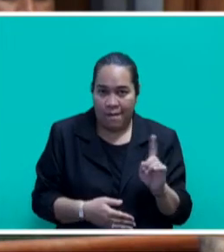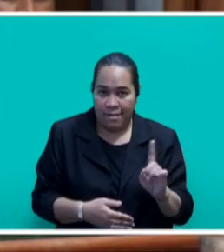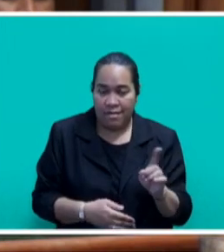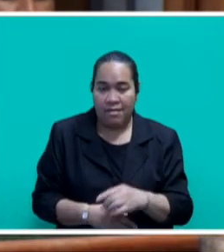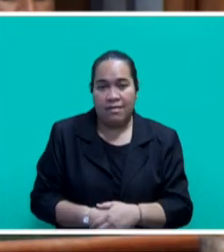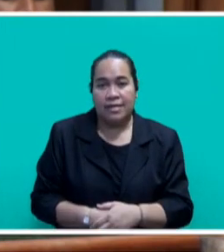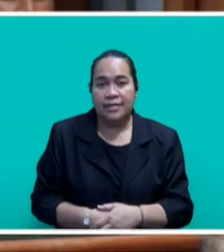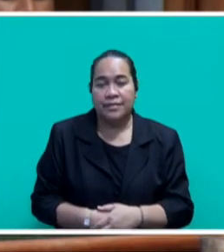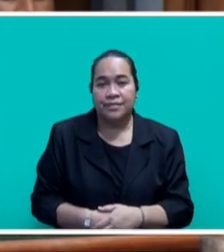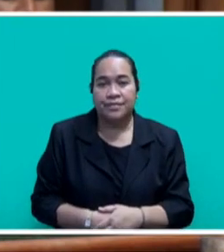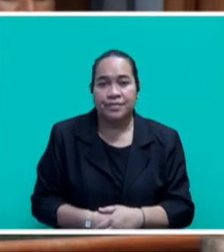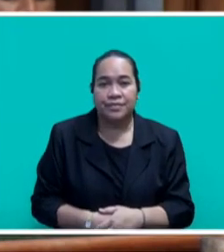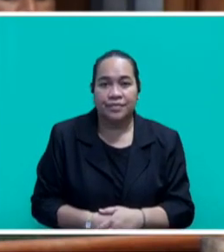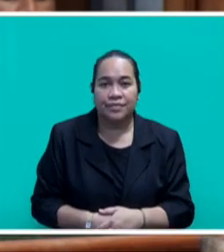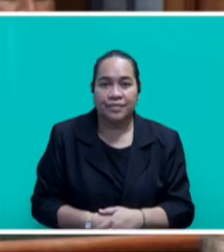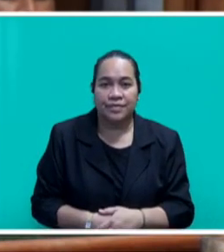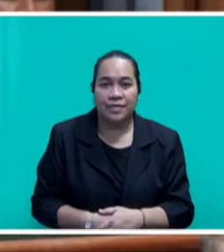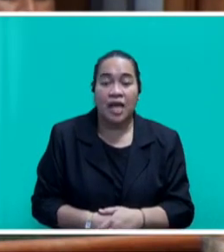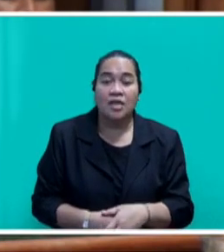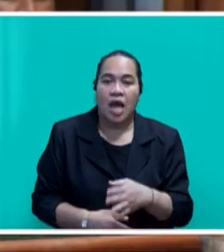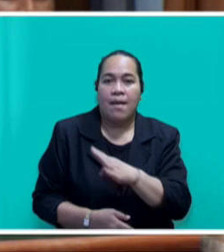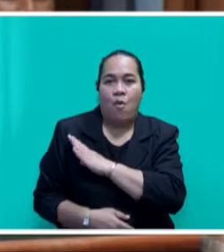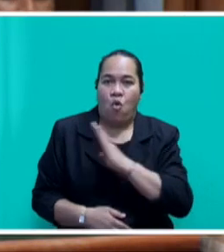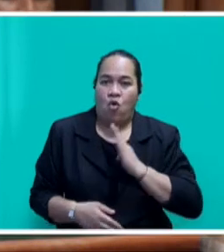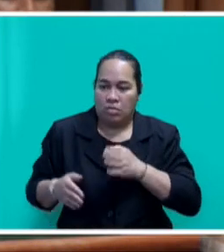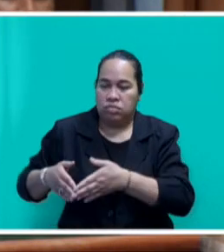the drainage board.